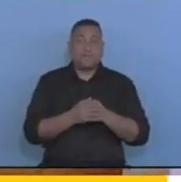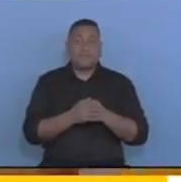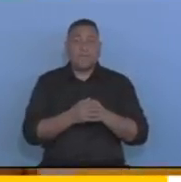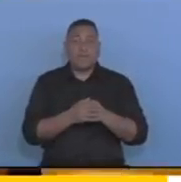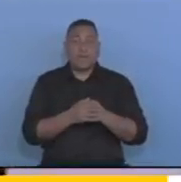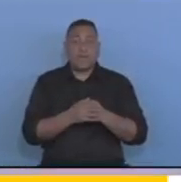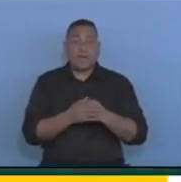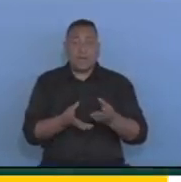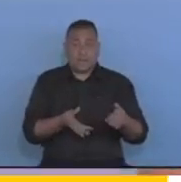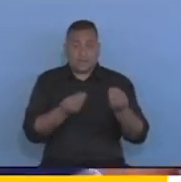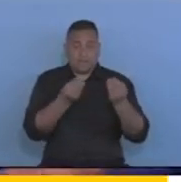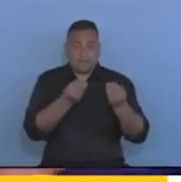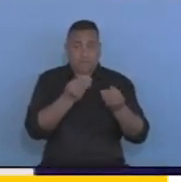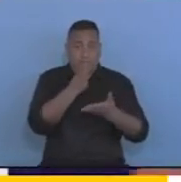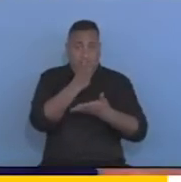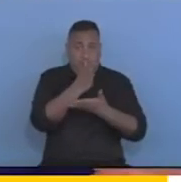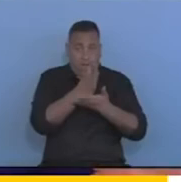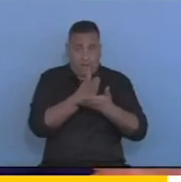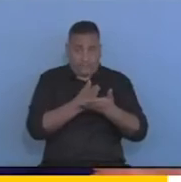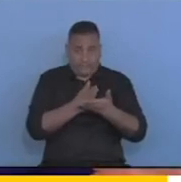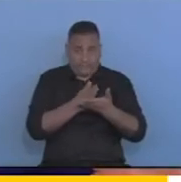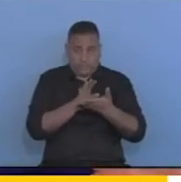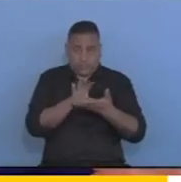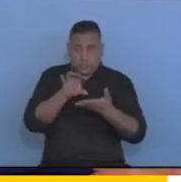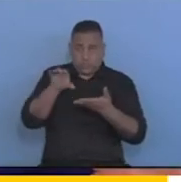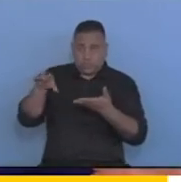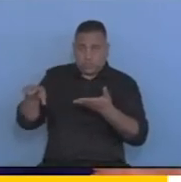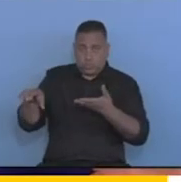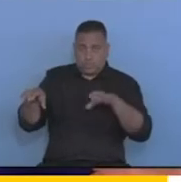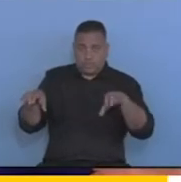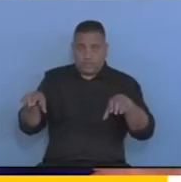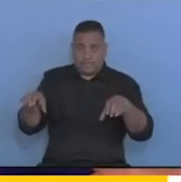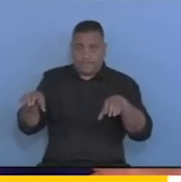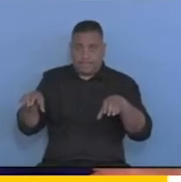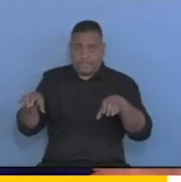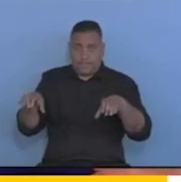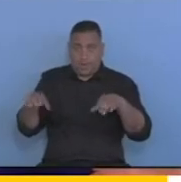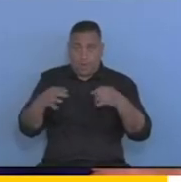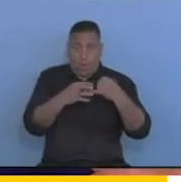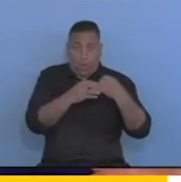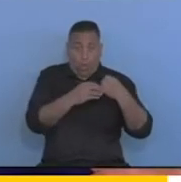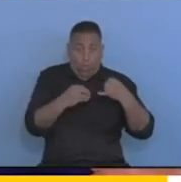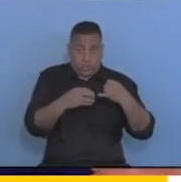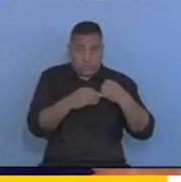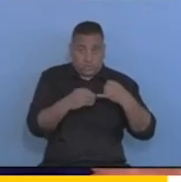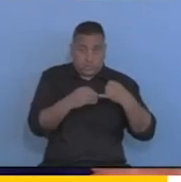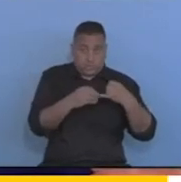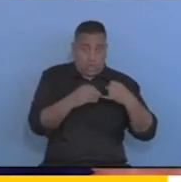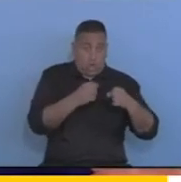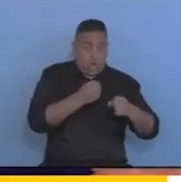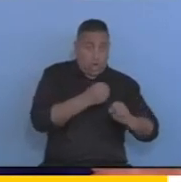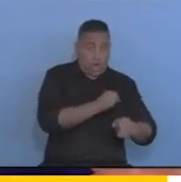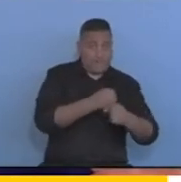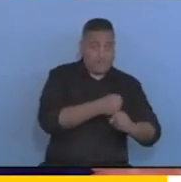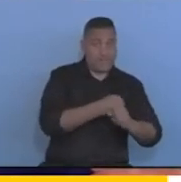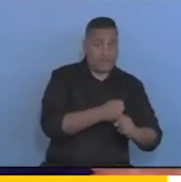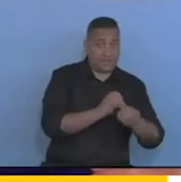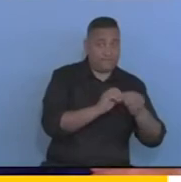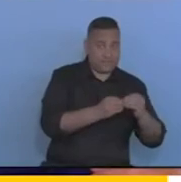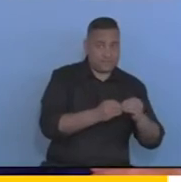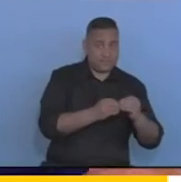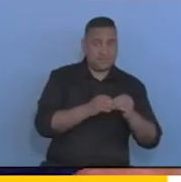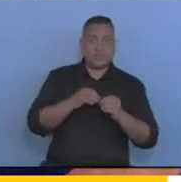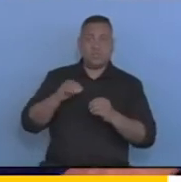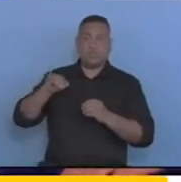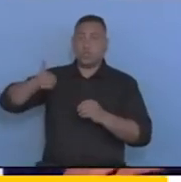gets split into two. Okay. Where we get the carpentry and then the joinery. Mm. And then carpentry gets split into two again. Okay.